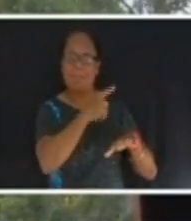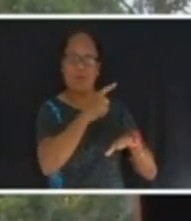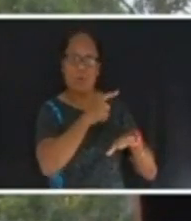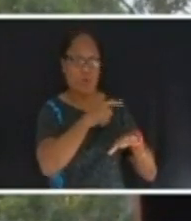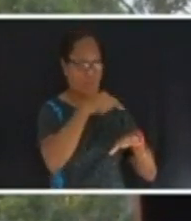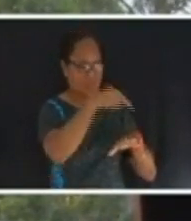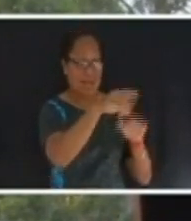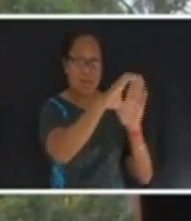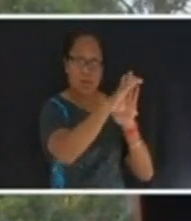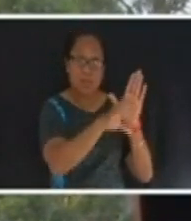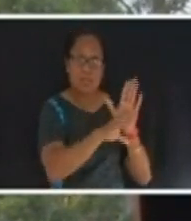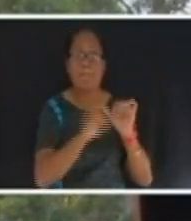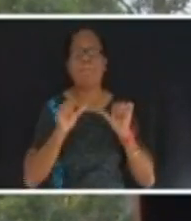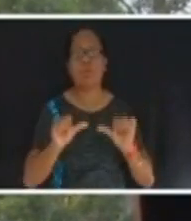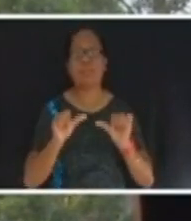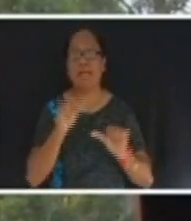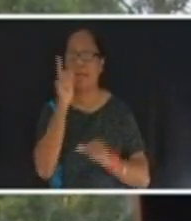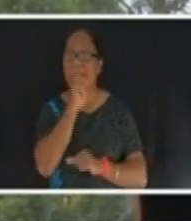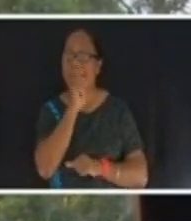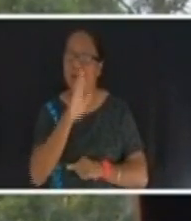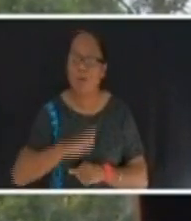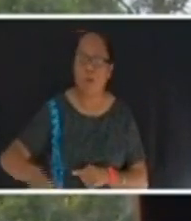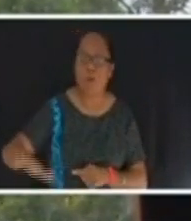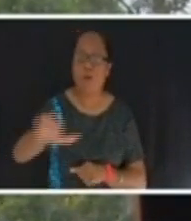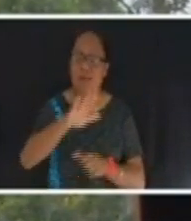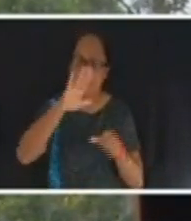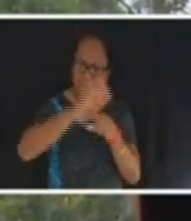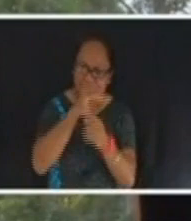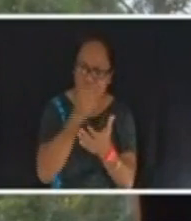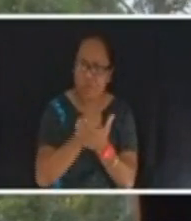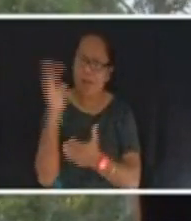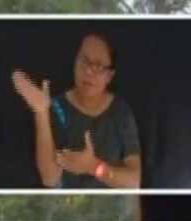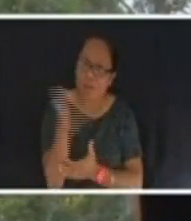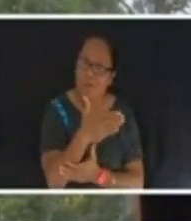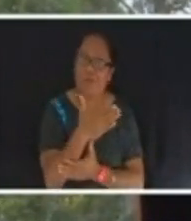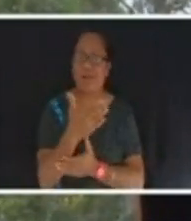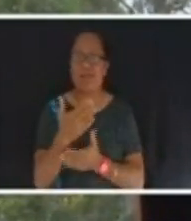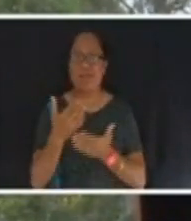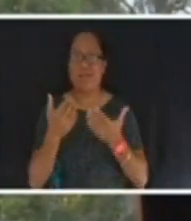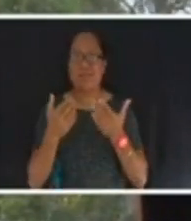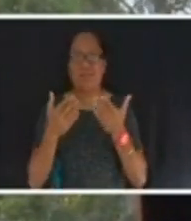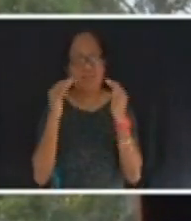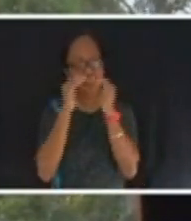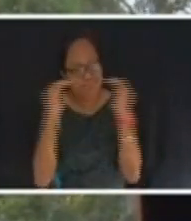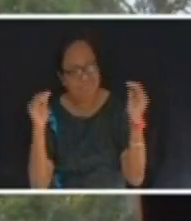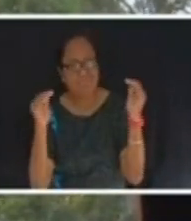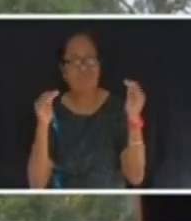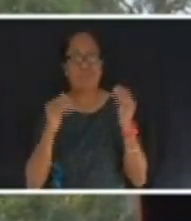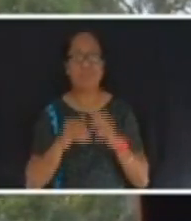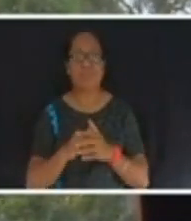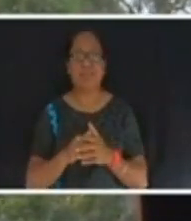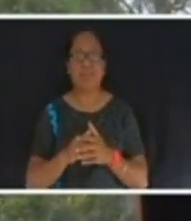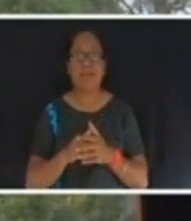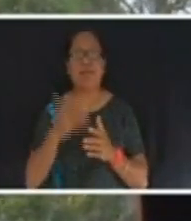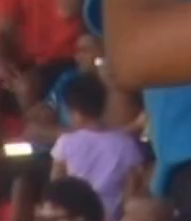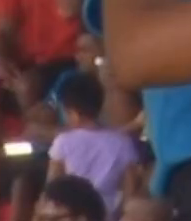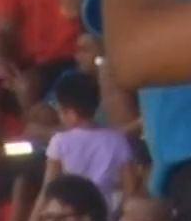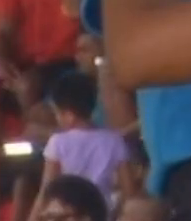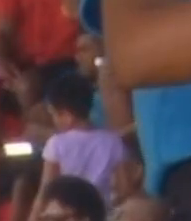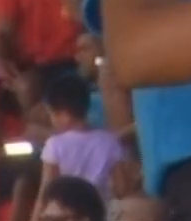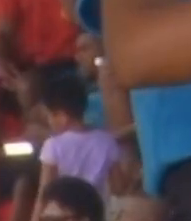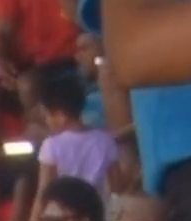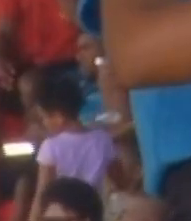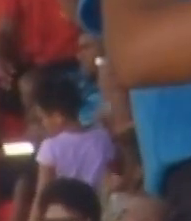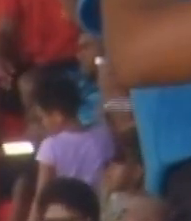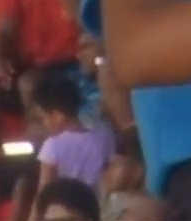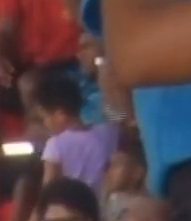and equality and ensures that our nation is always moving forward and never reverting to the past.